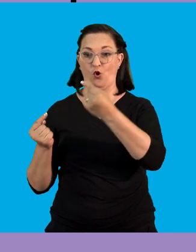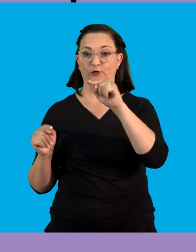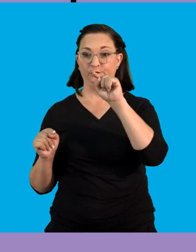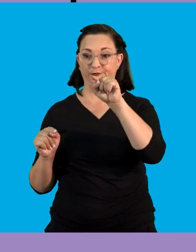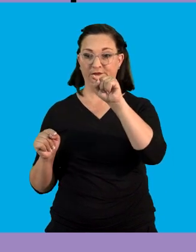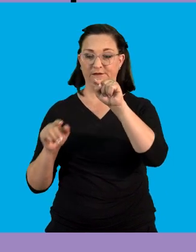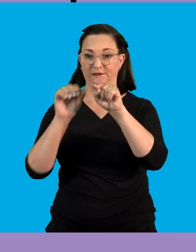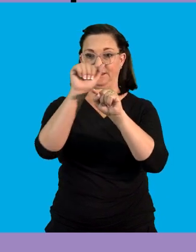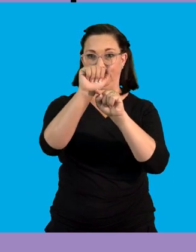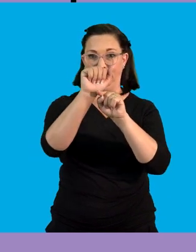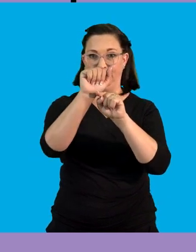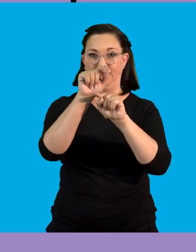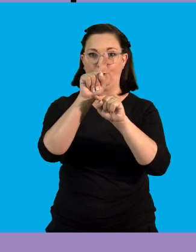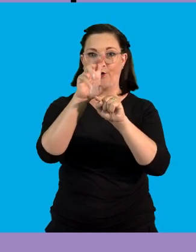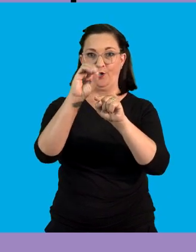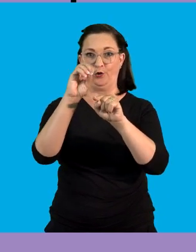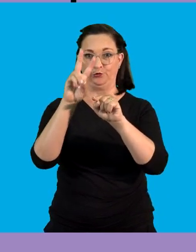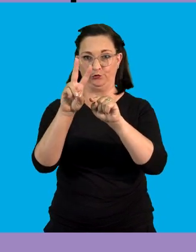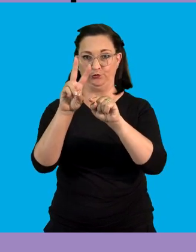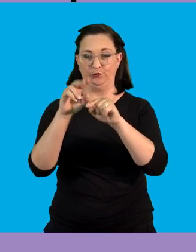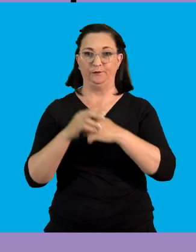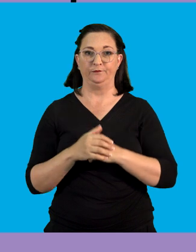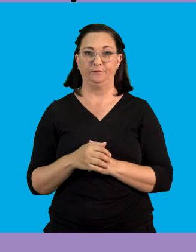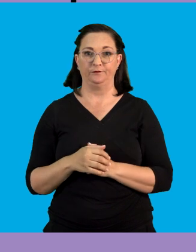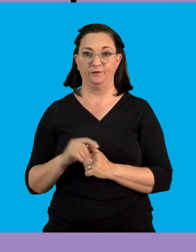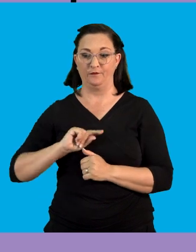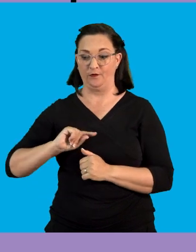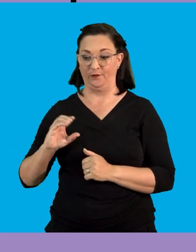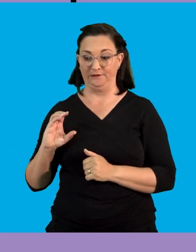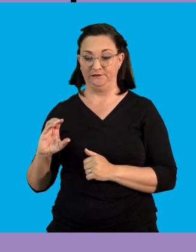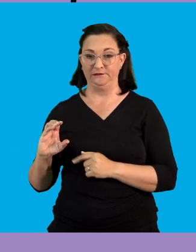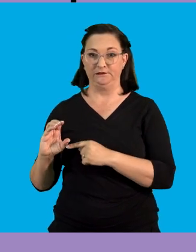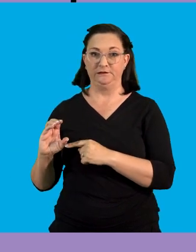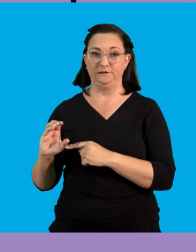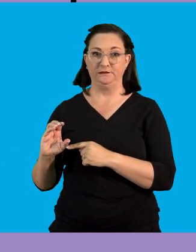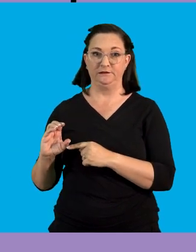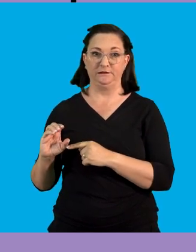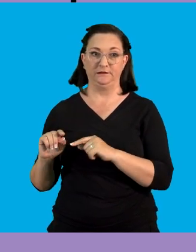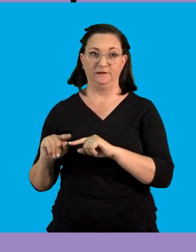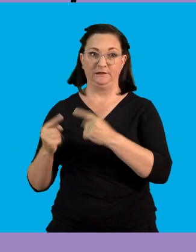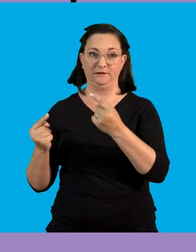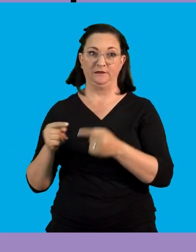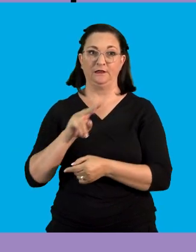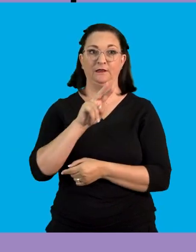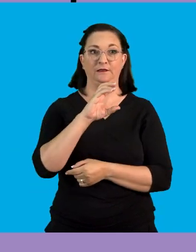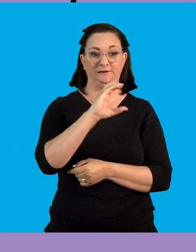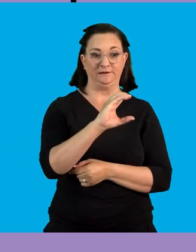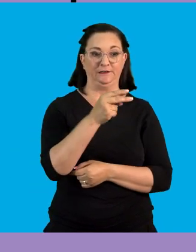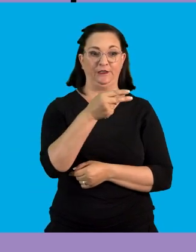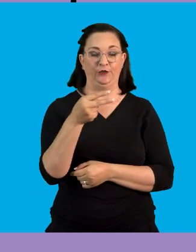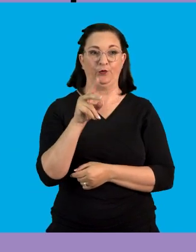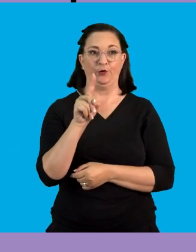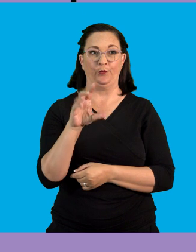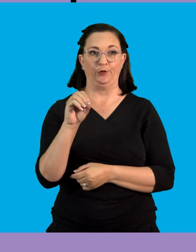opposite angle A, which is 102 degrees. Therefore, angle C equals to